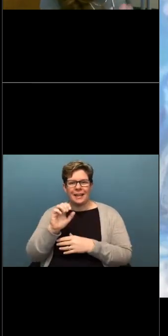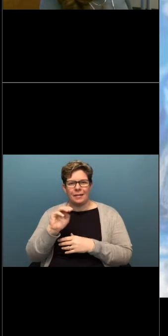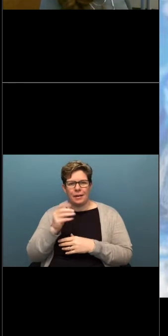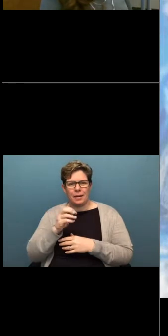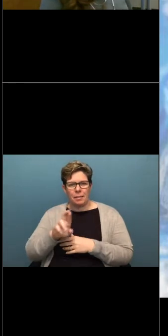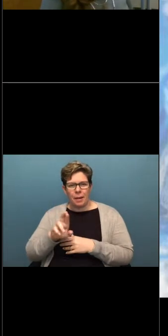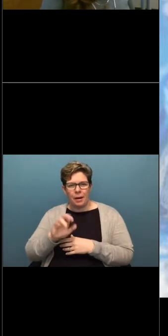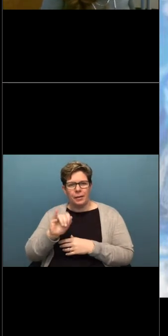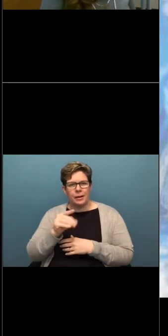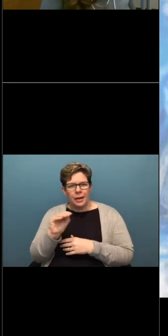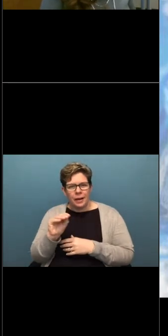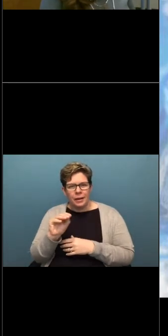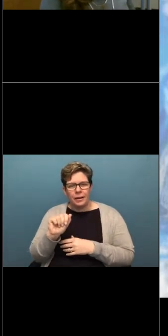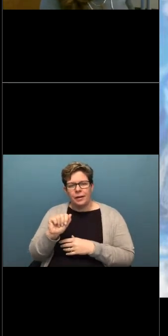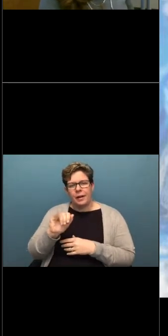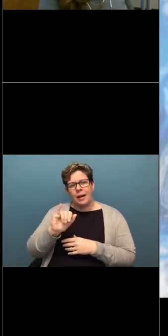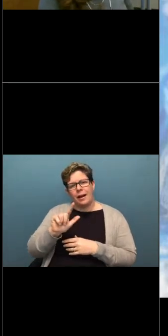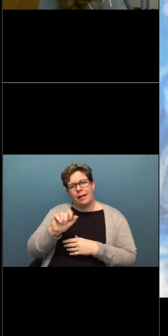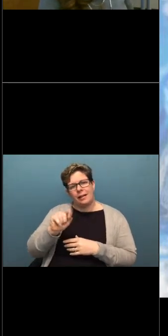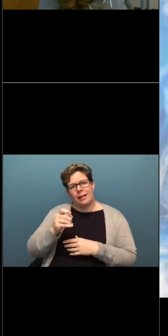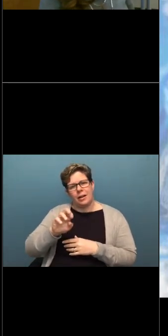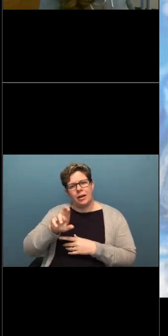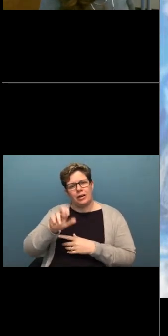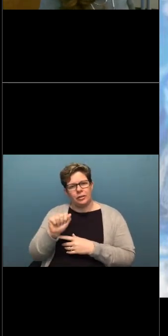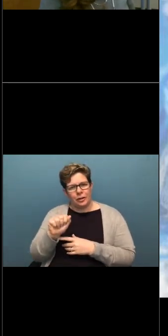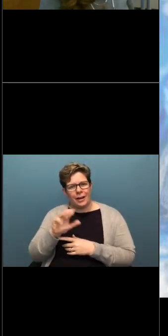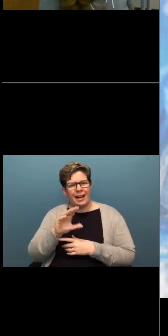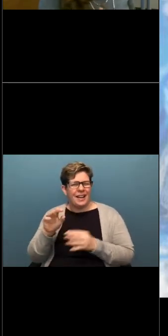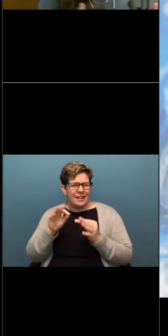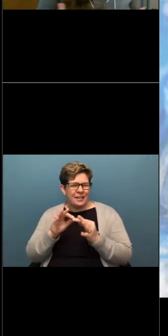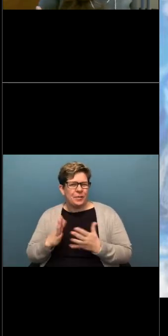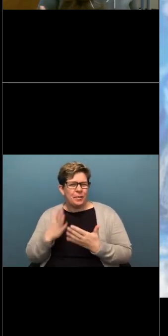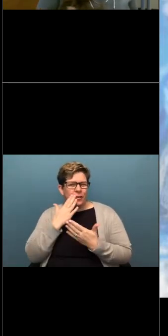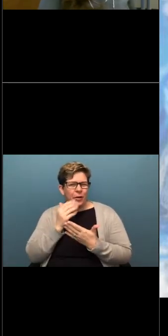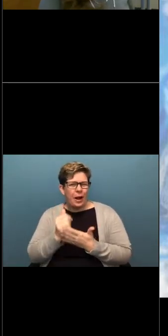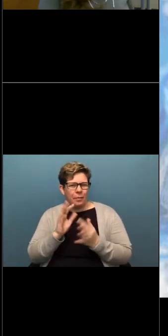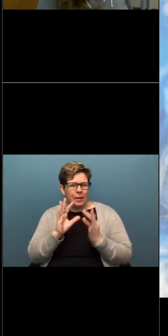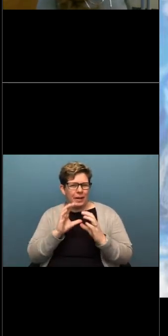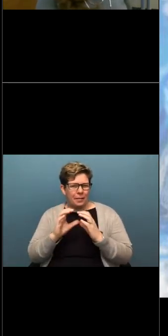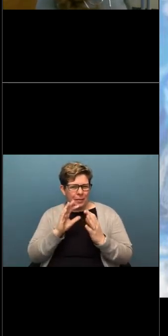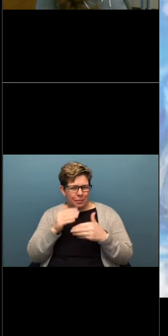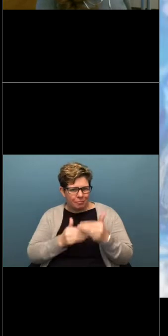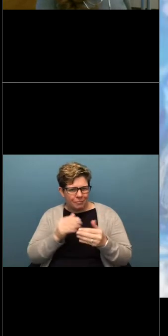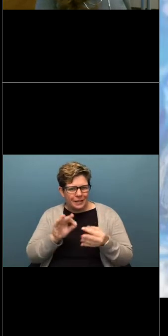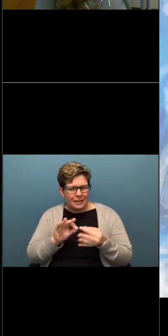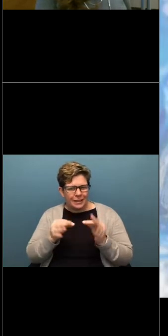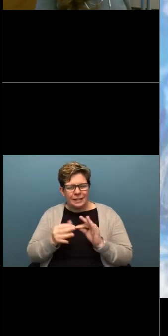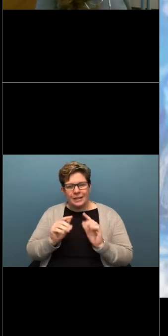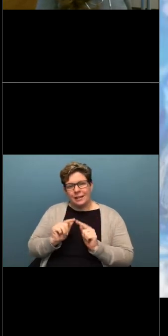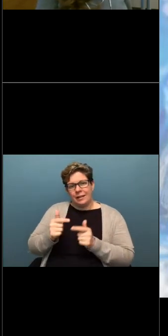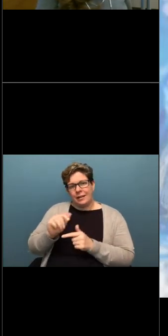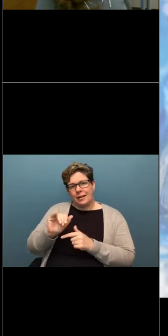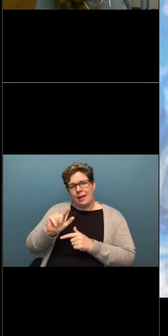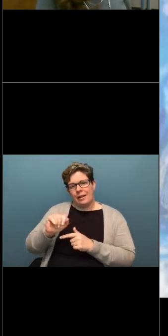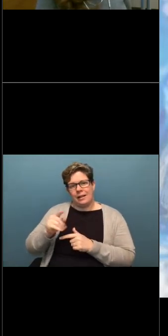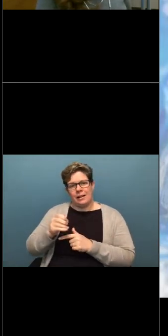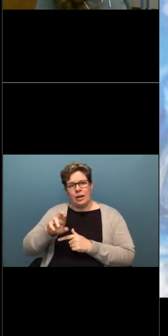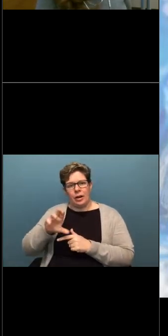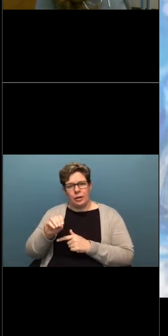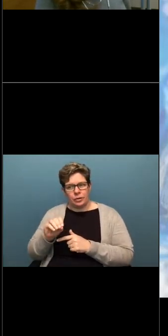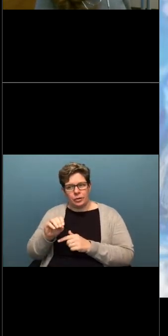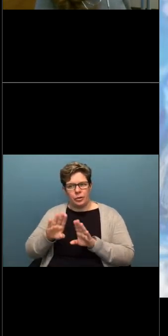to Alejandra and Fran for helping interpret. And I'm going to turn it over back to Alejandra to help moderate